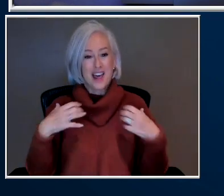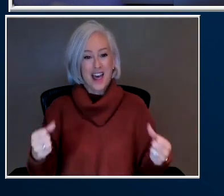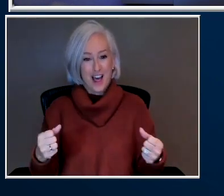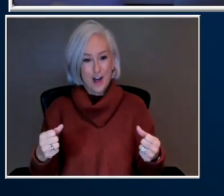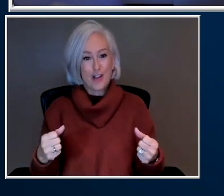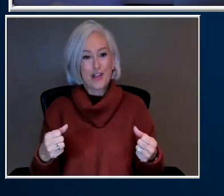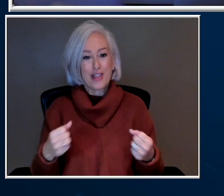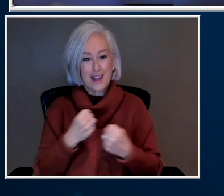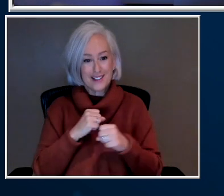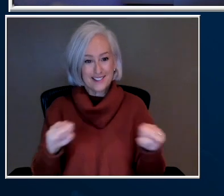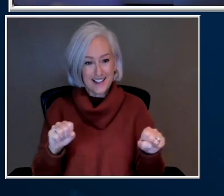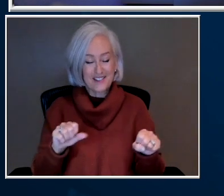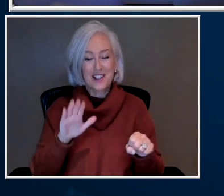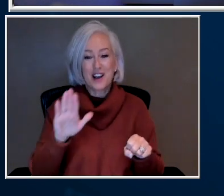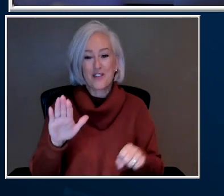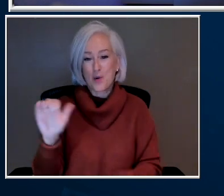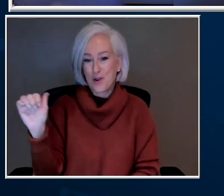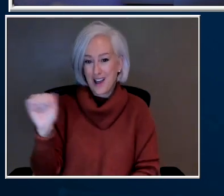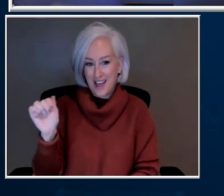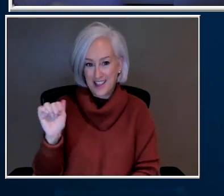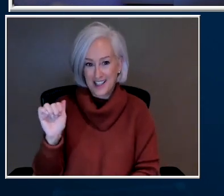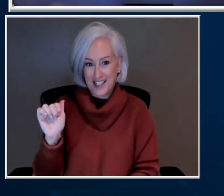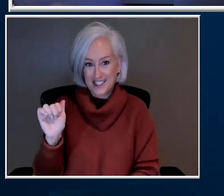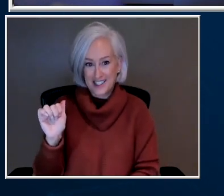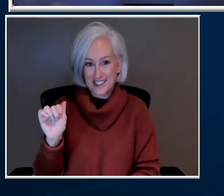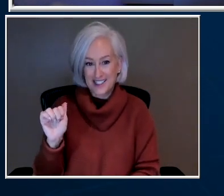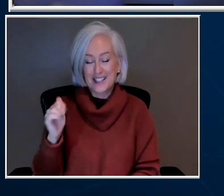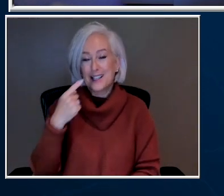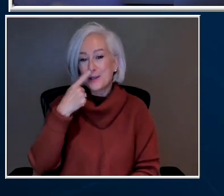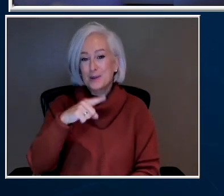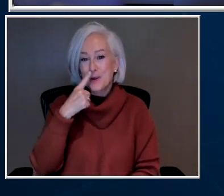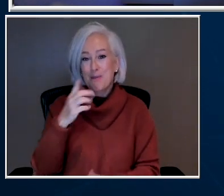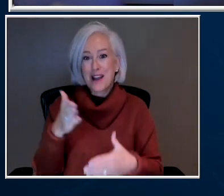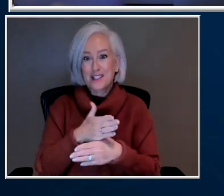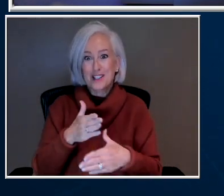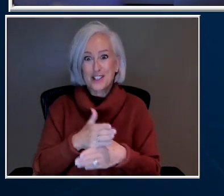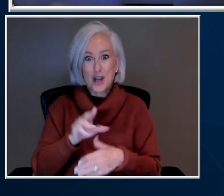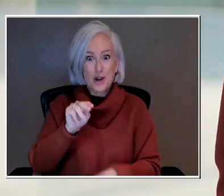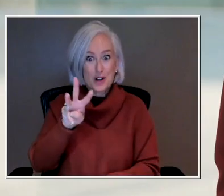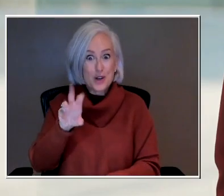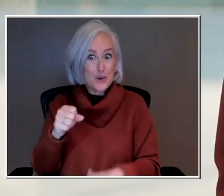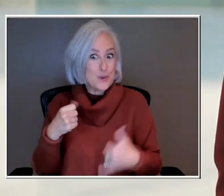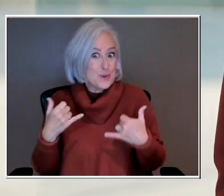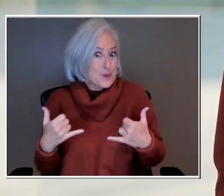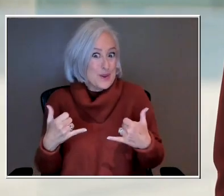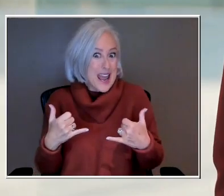that focus, I would like you to please share the big news today.